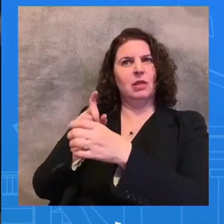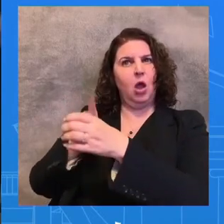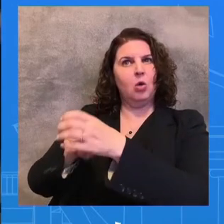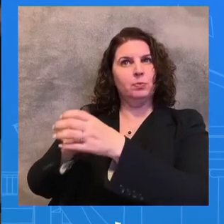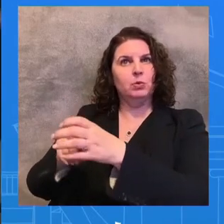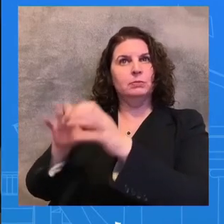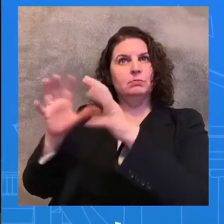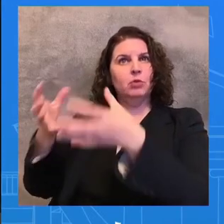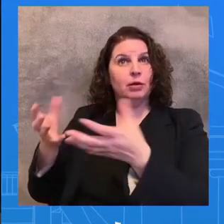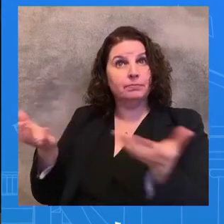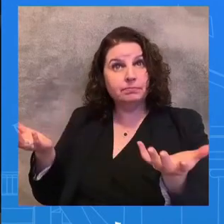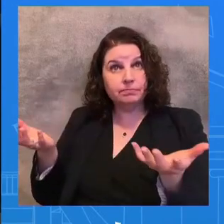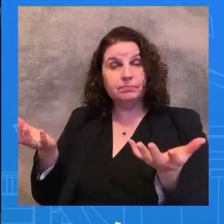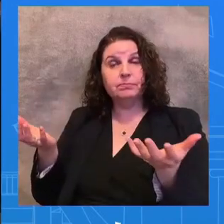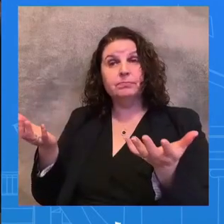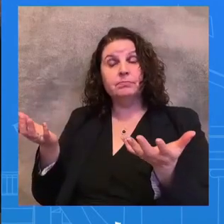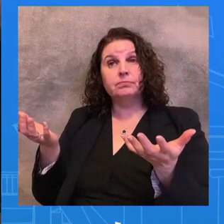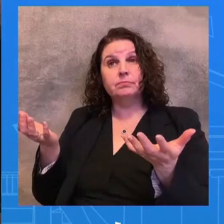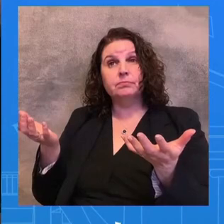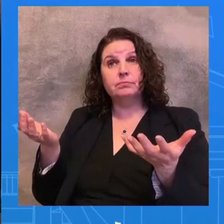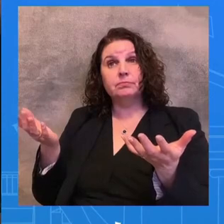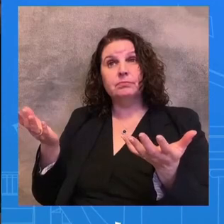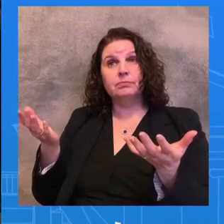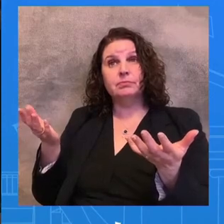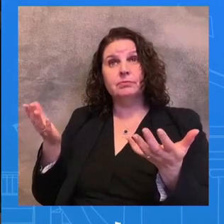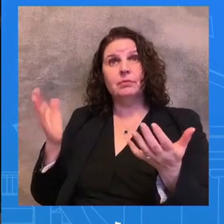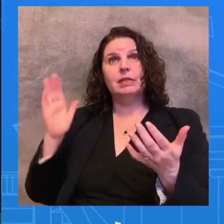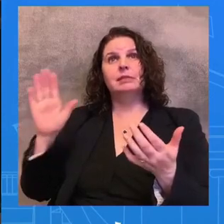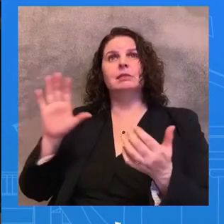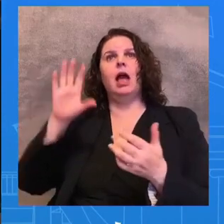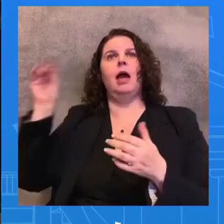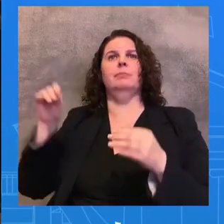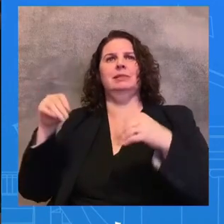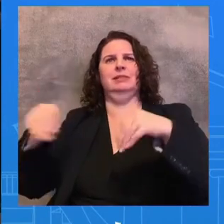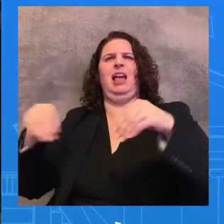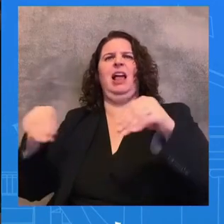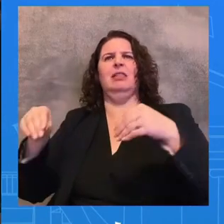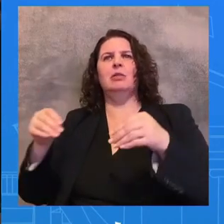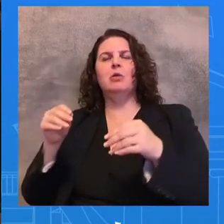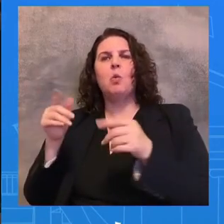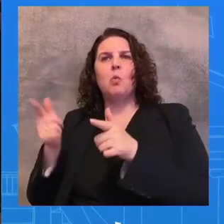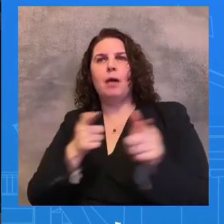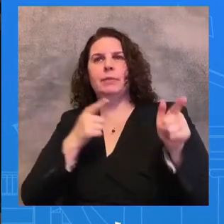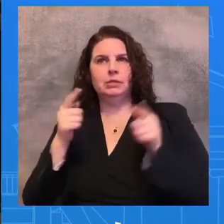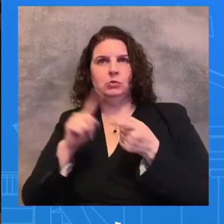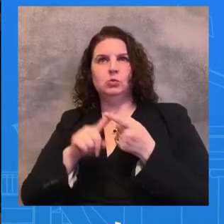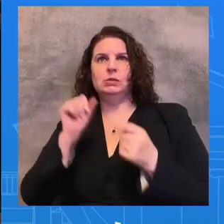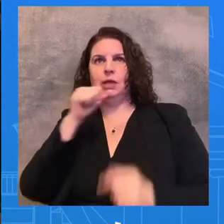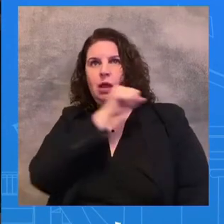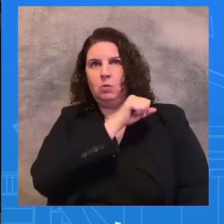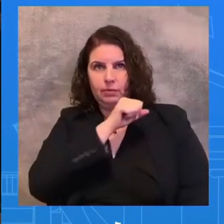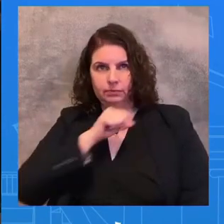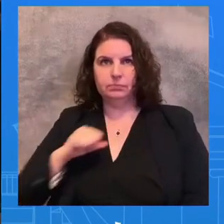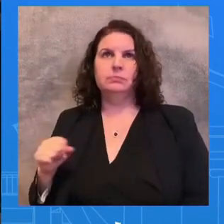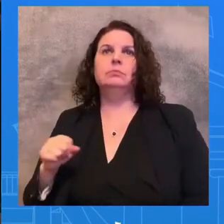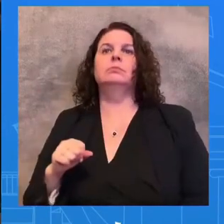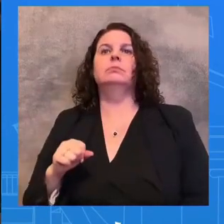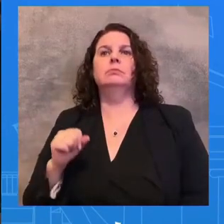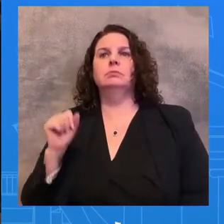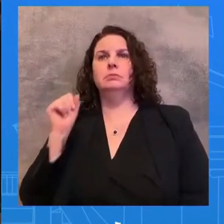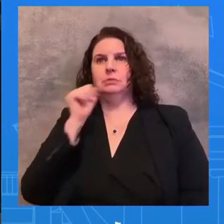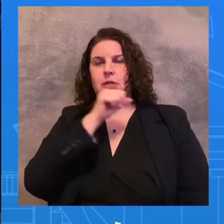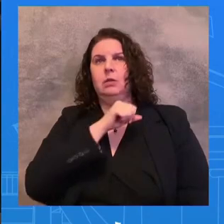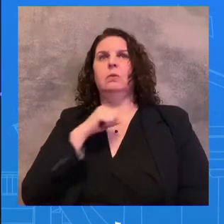weapons to Taiwan. What is the administration's position on China sanctioning U.S. congressional members, companies, and